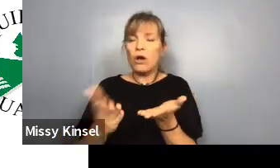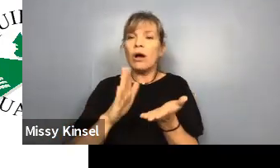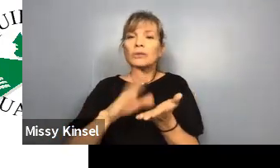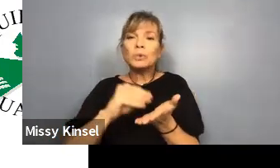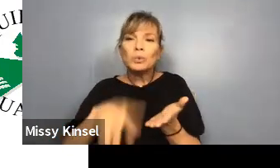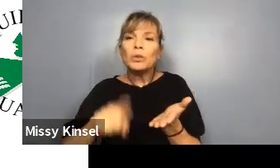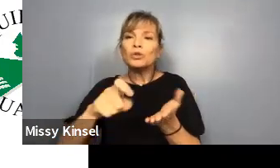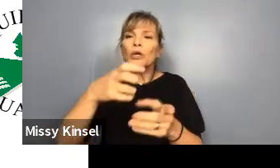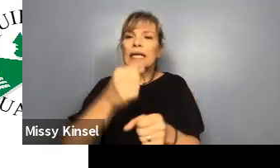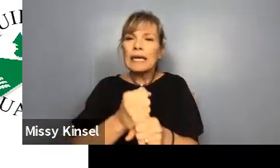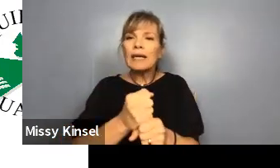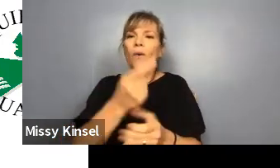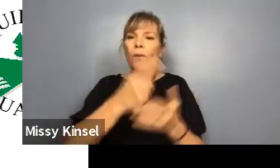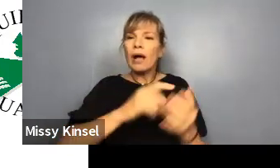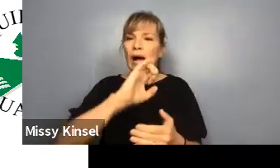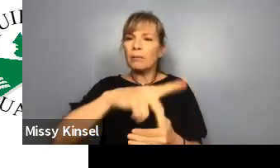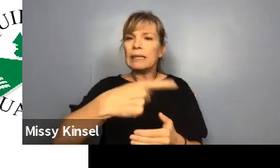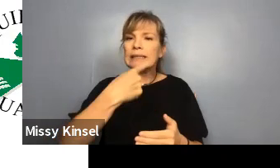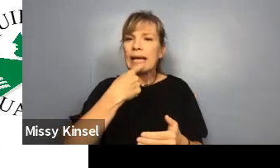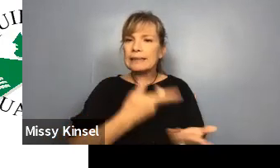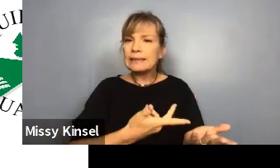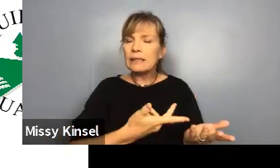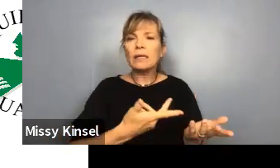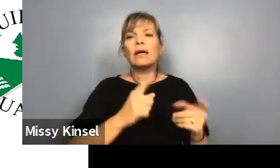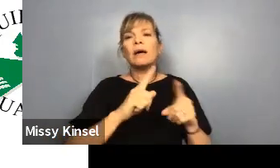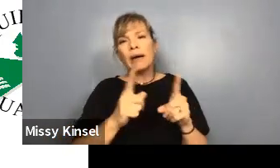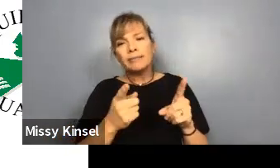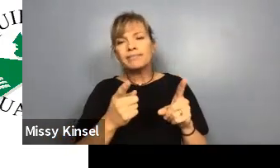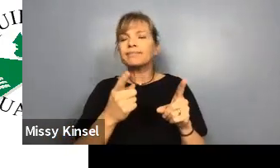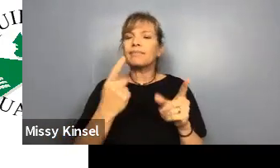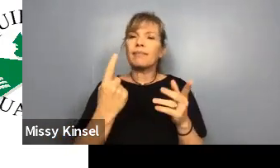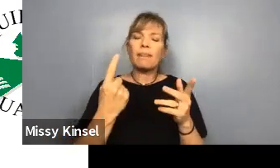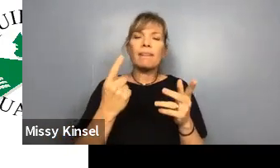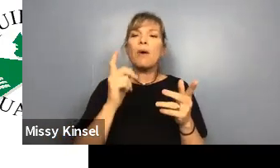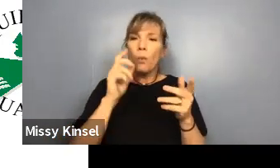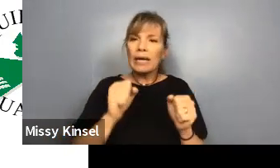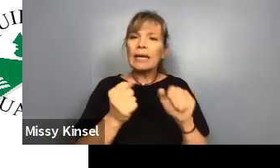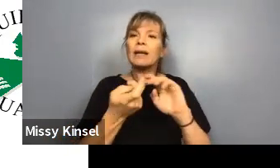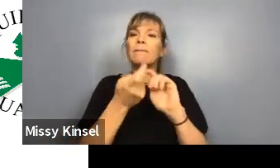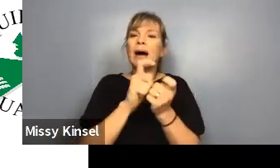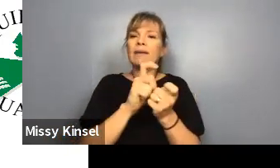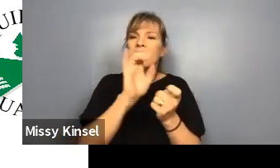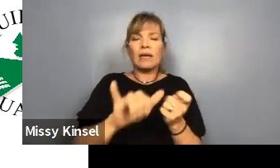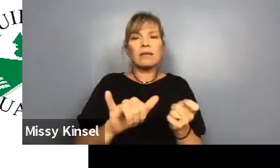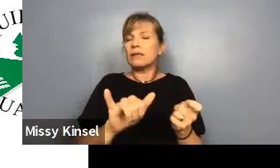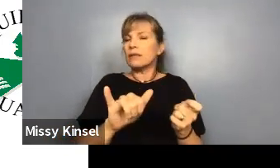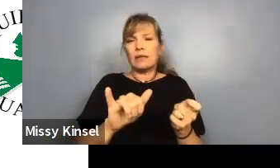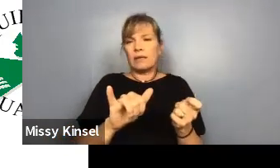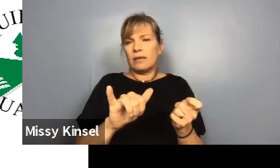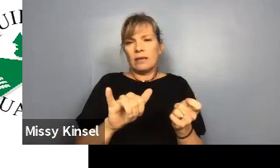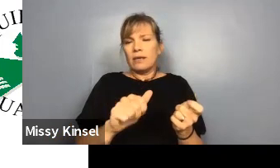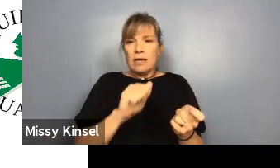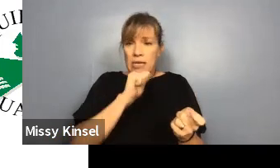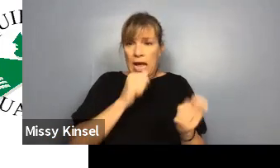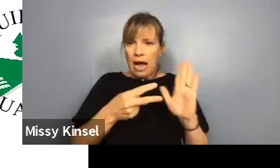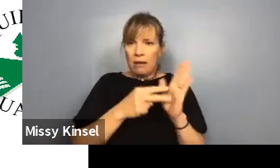be receiving what's in the IEP, but you know, that can be modified, and we don't even mean that you